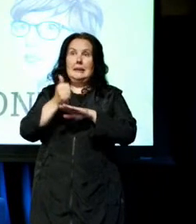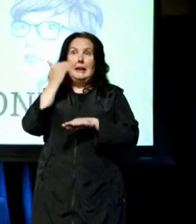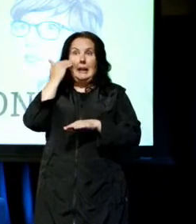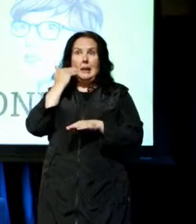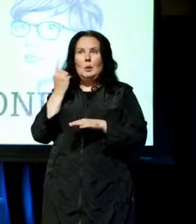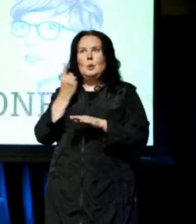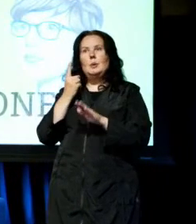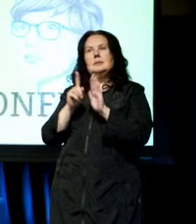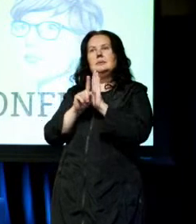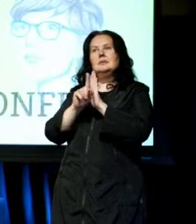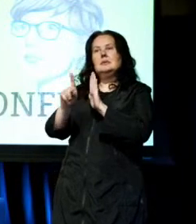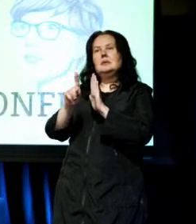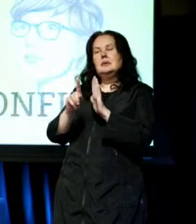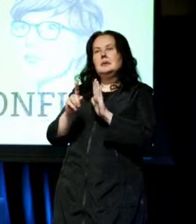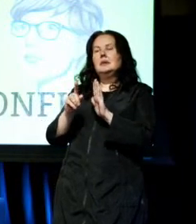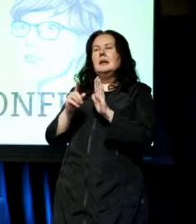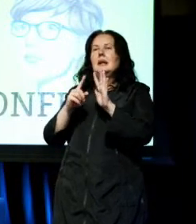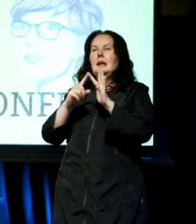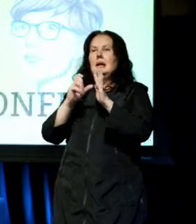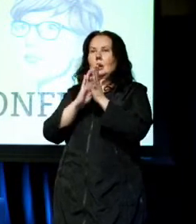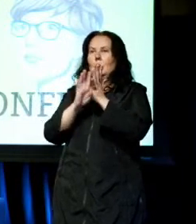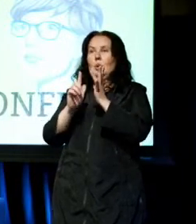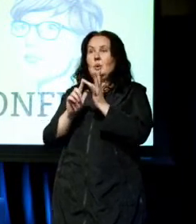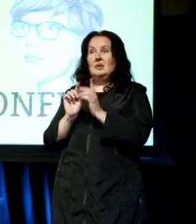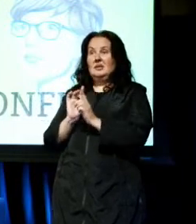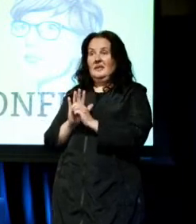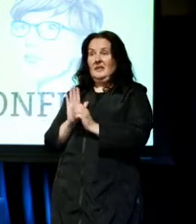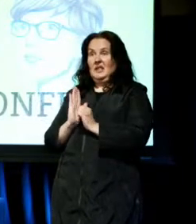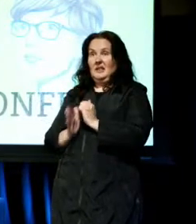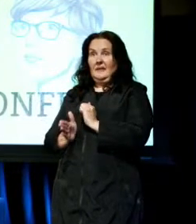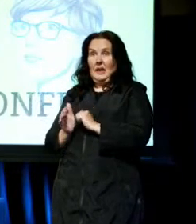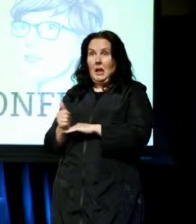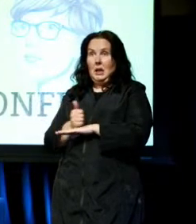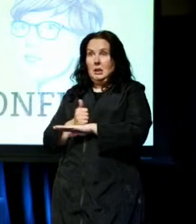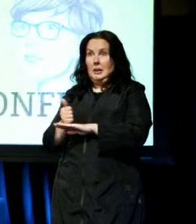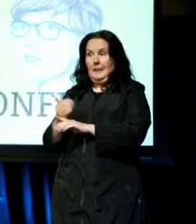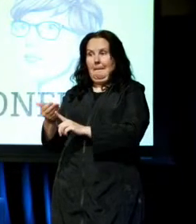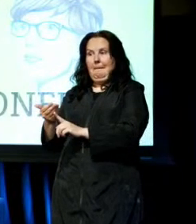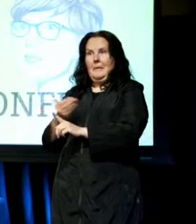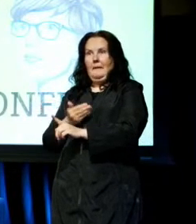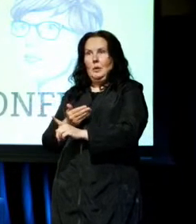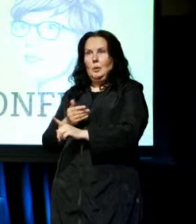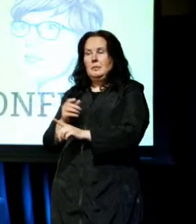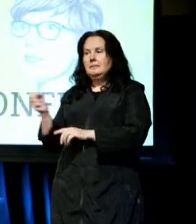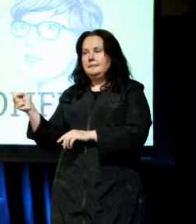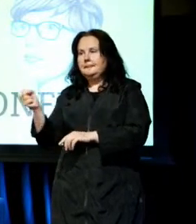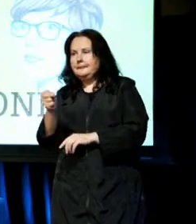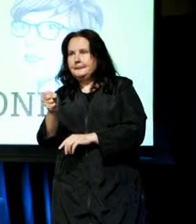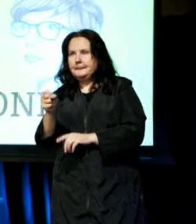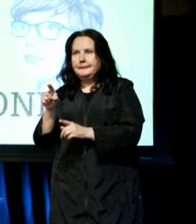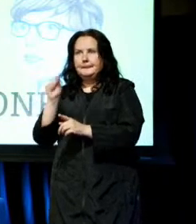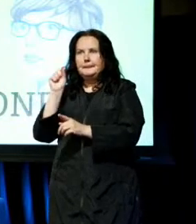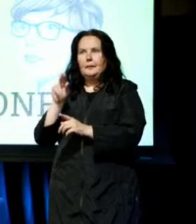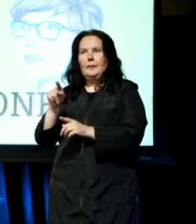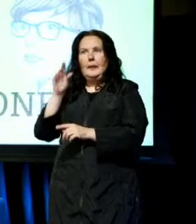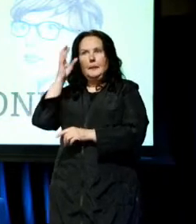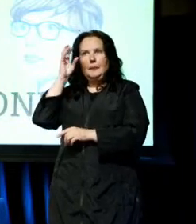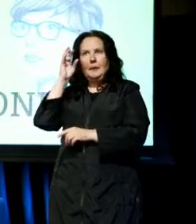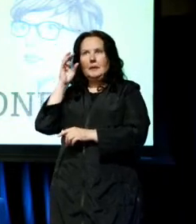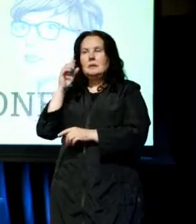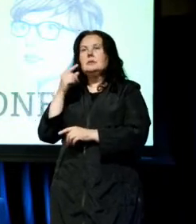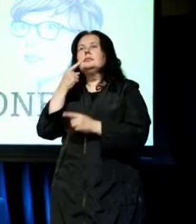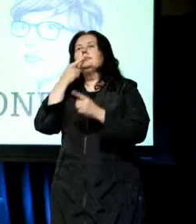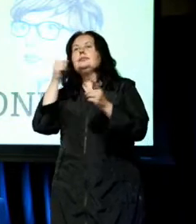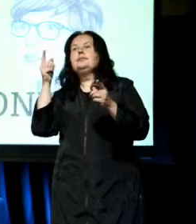Echo was never an actor before that movie, but they cast her in that movie. And they did a call out